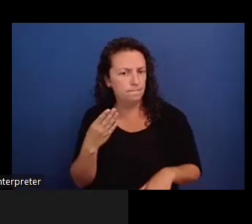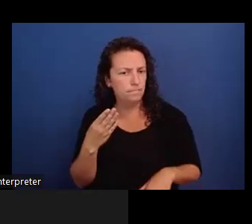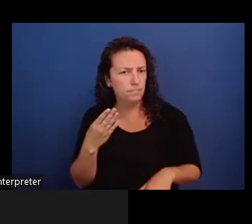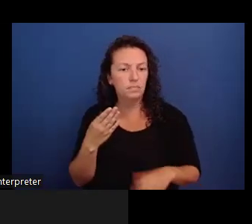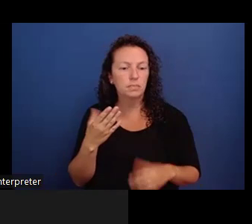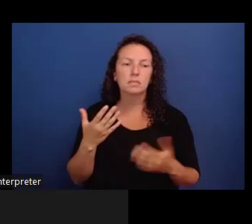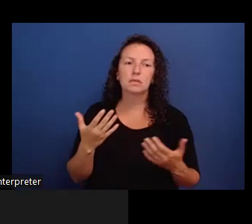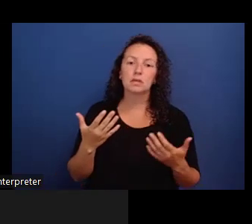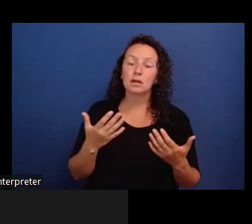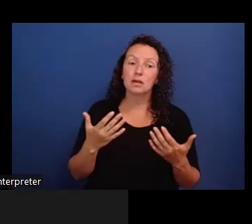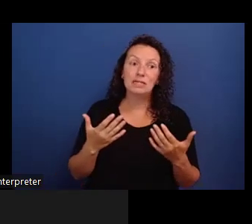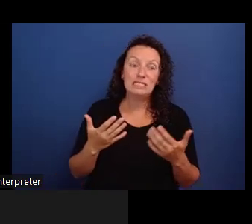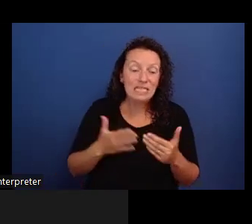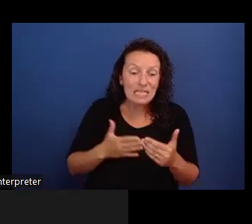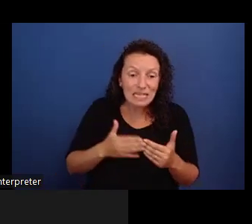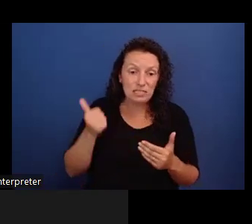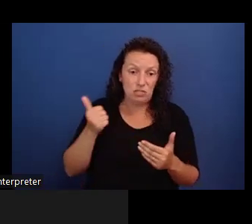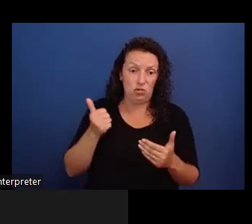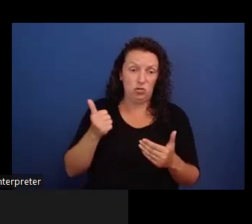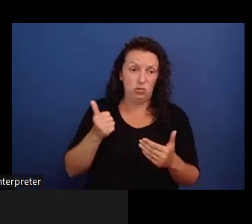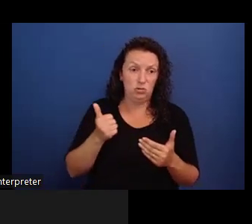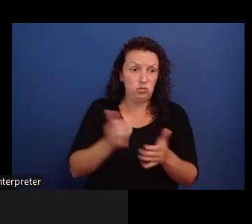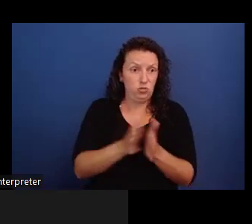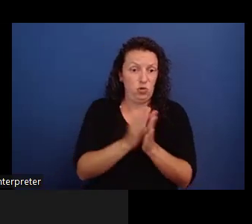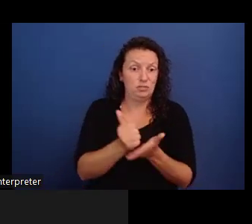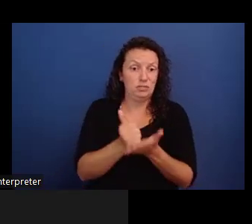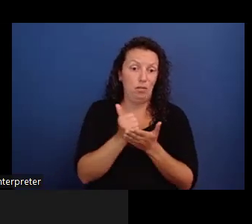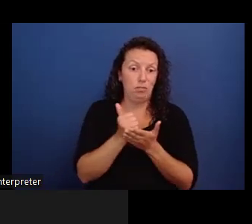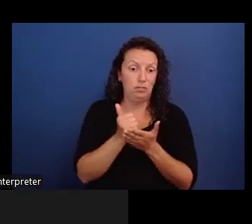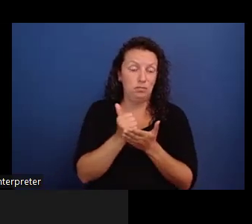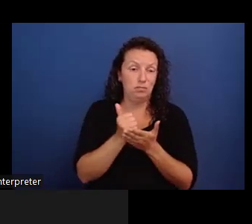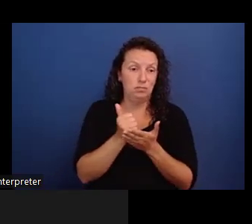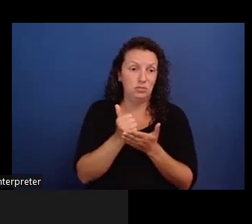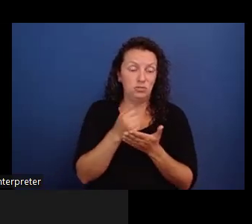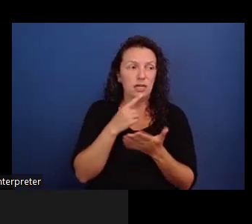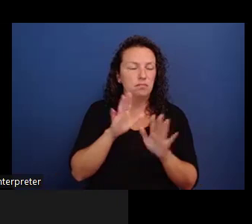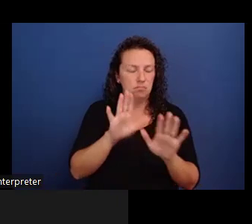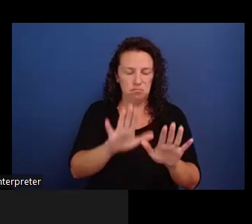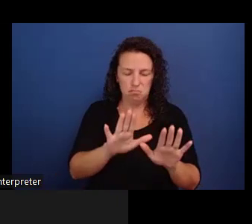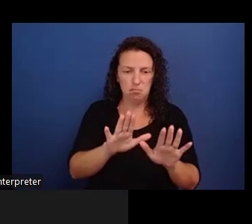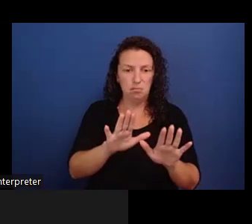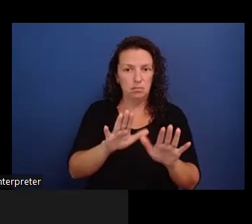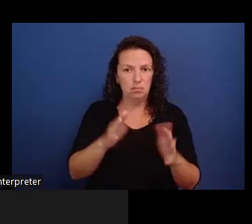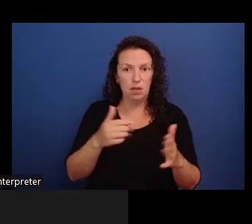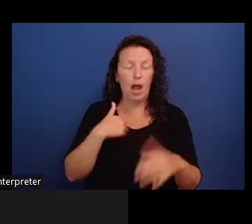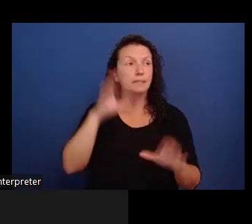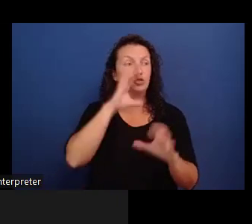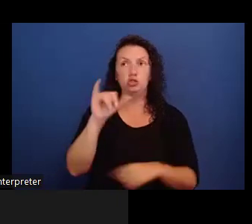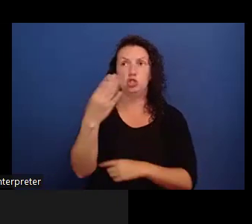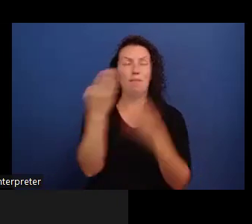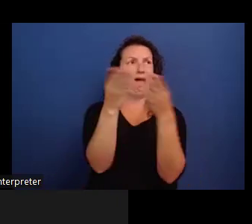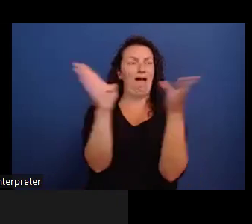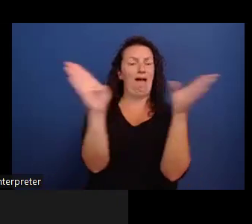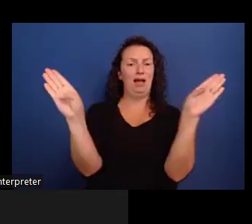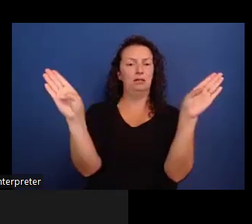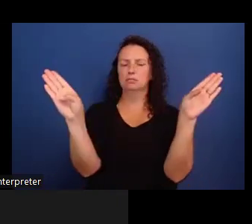much easier for people to help you if you can say, I know that I'm interested in this field and I'm